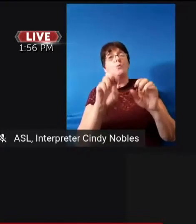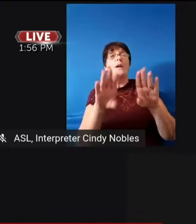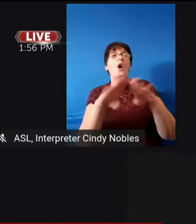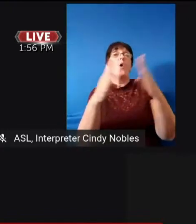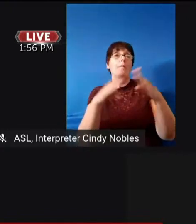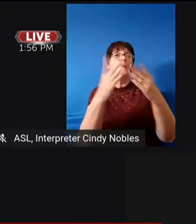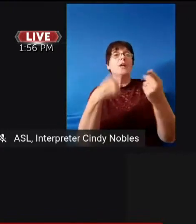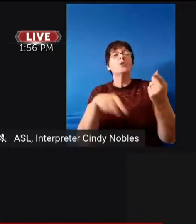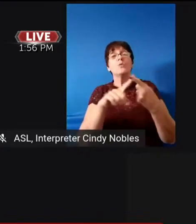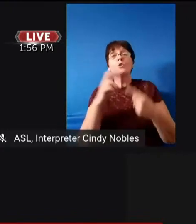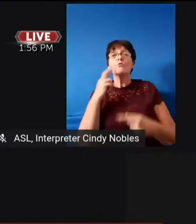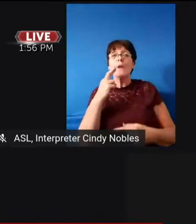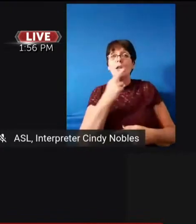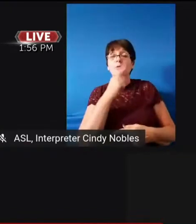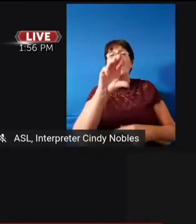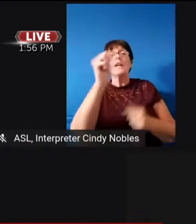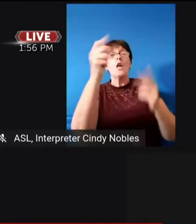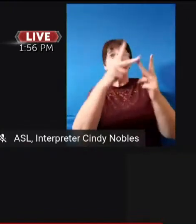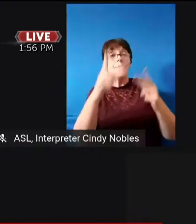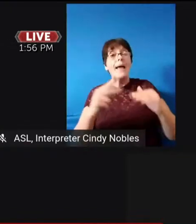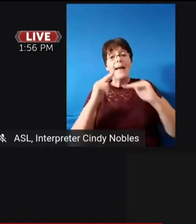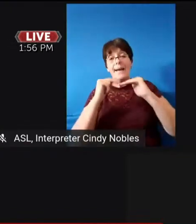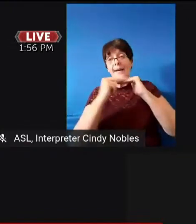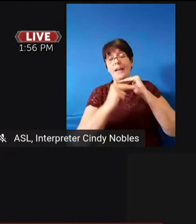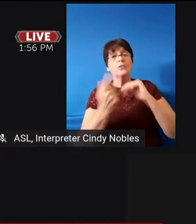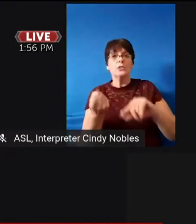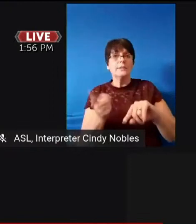when restaurants and other places and nail salons can't?